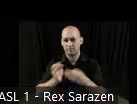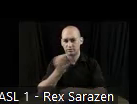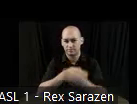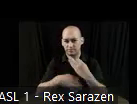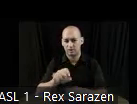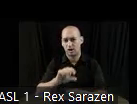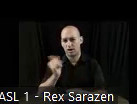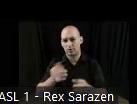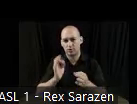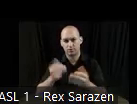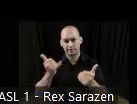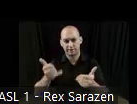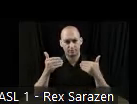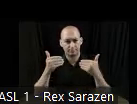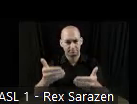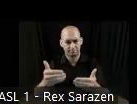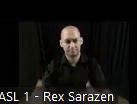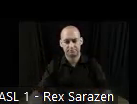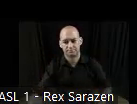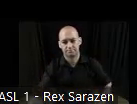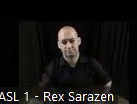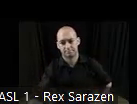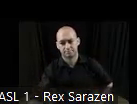to answer or